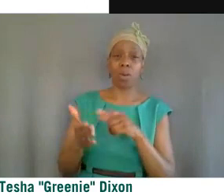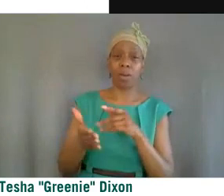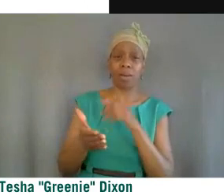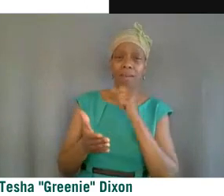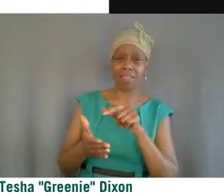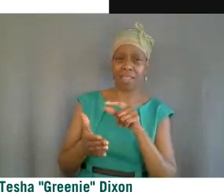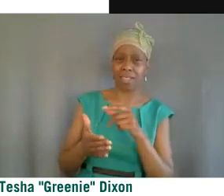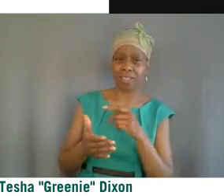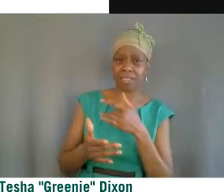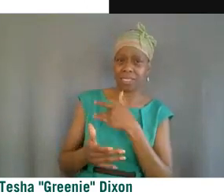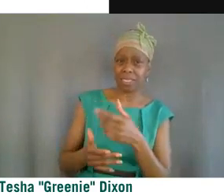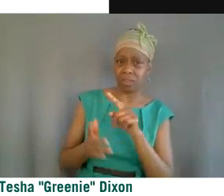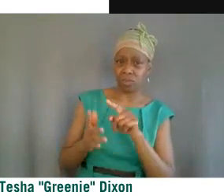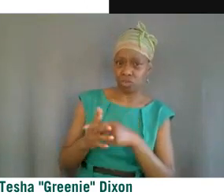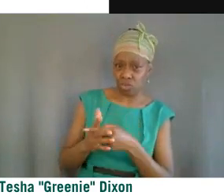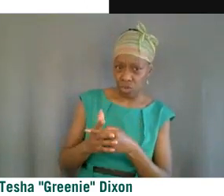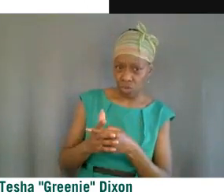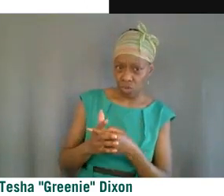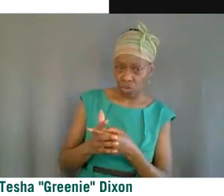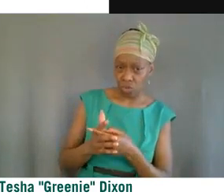And again,